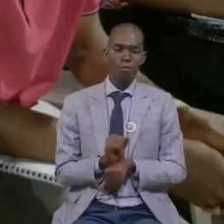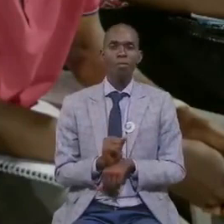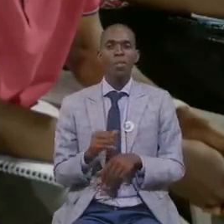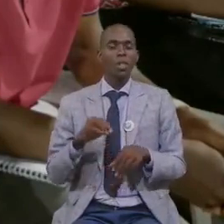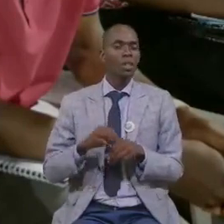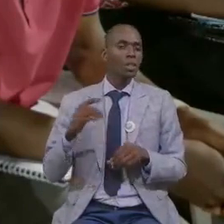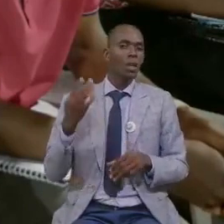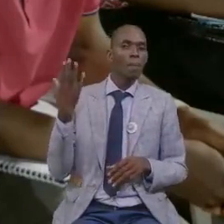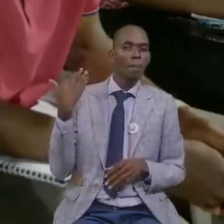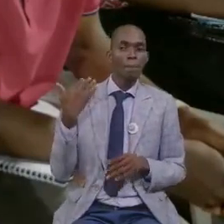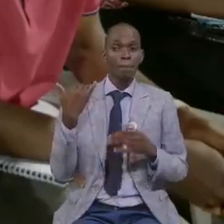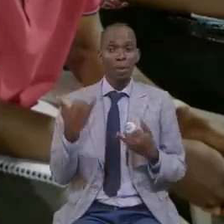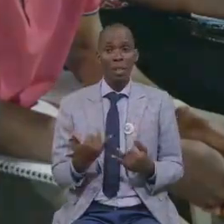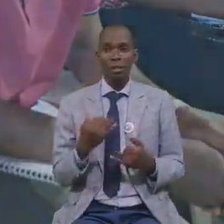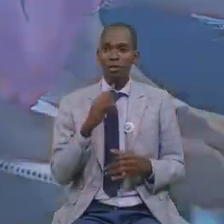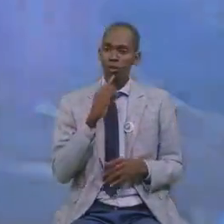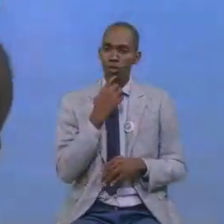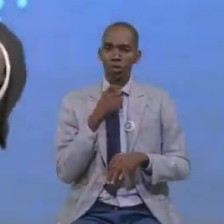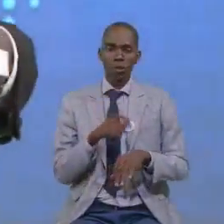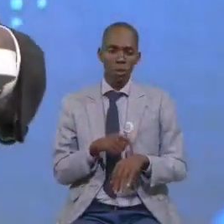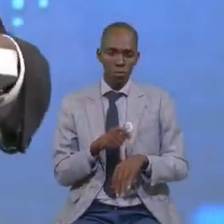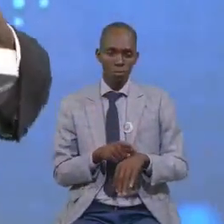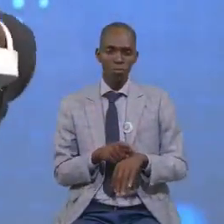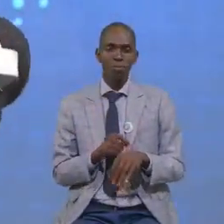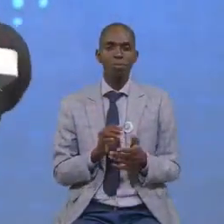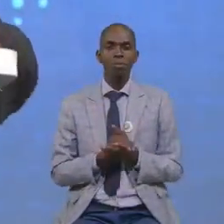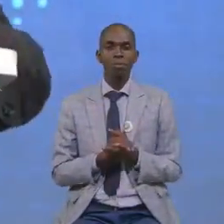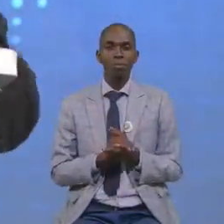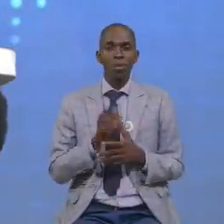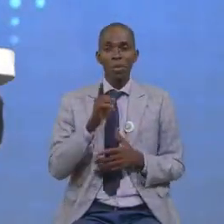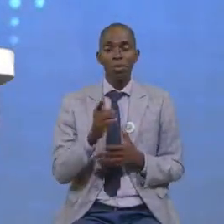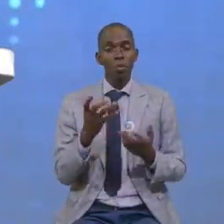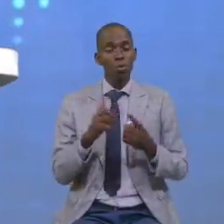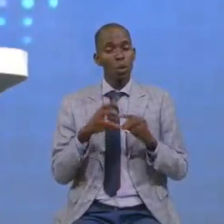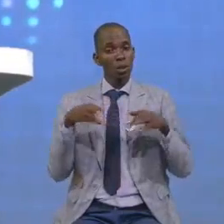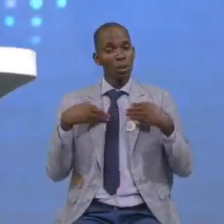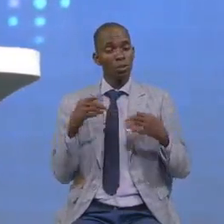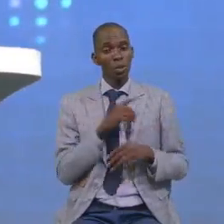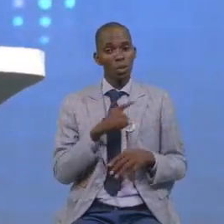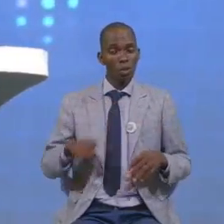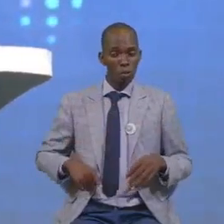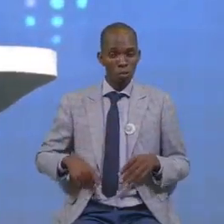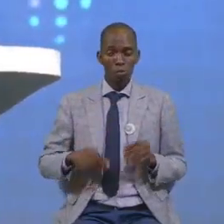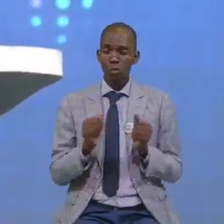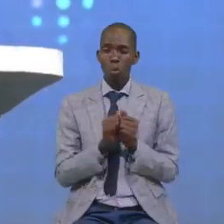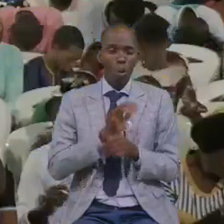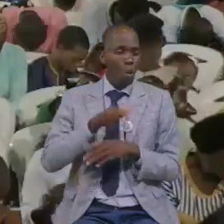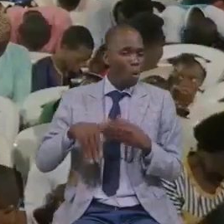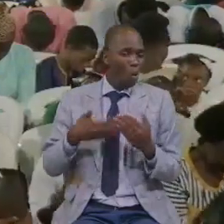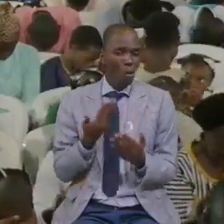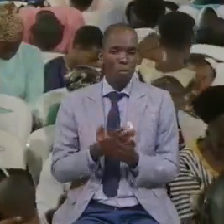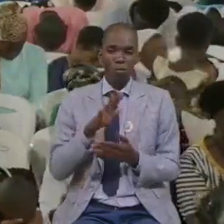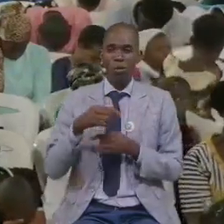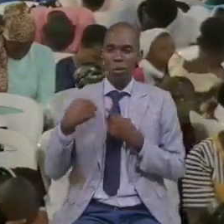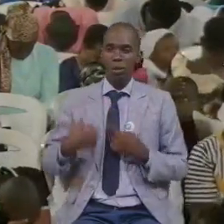past. Heads bowed, eyes closed. You're coming to the Lord with all your heart, with all